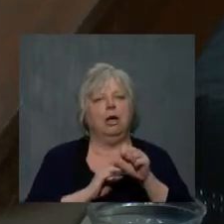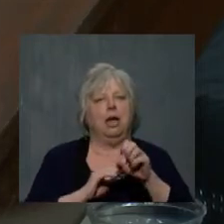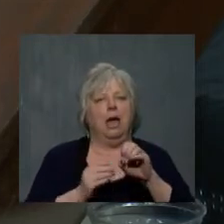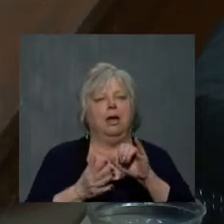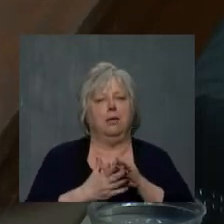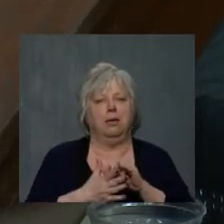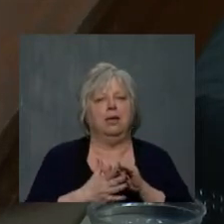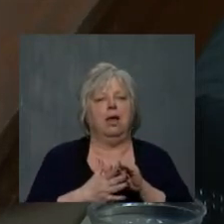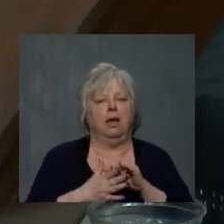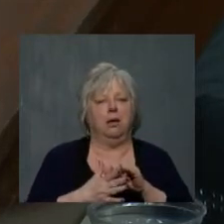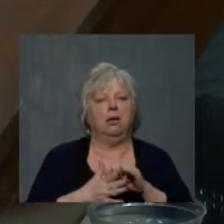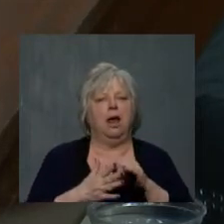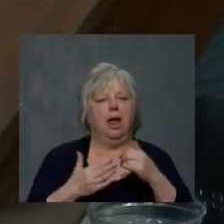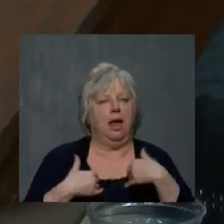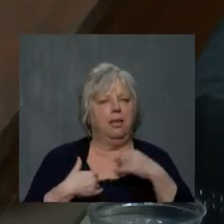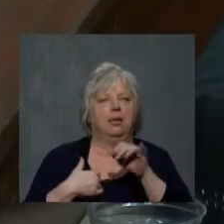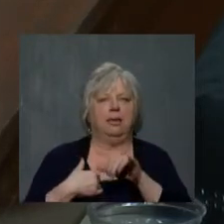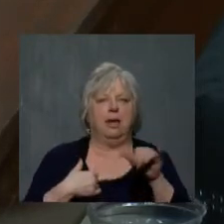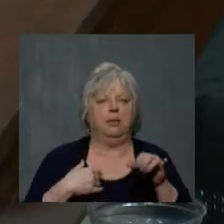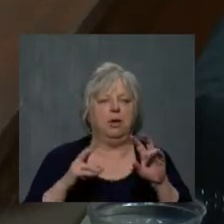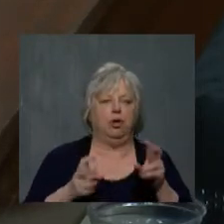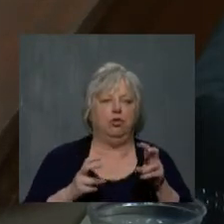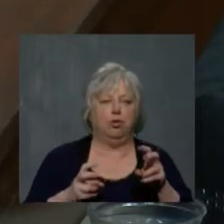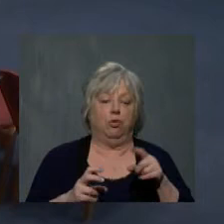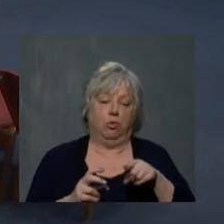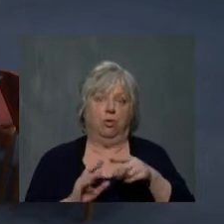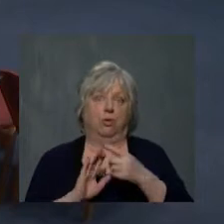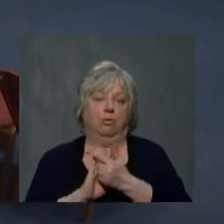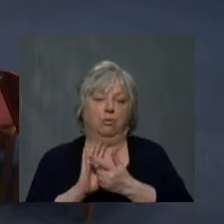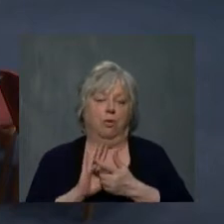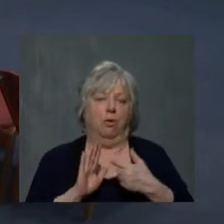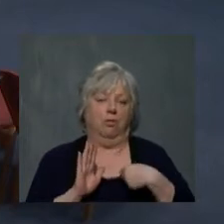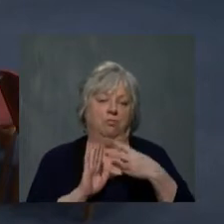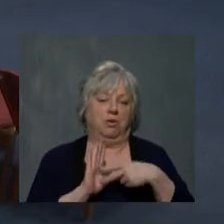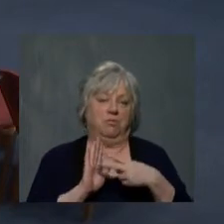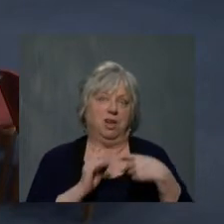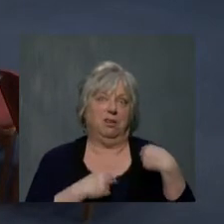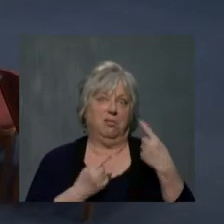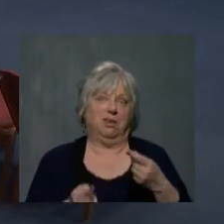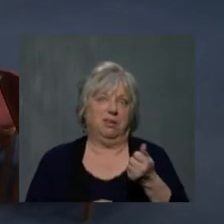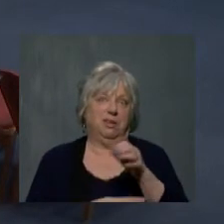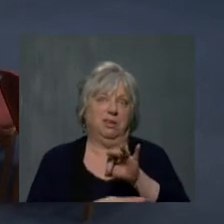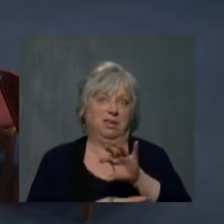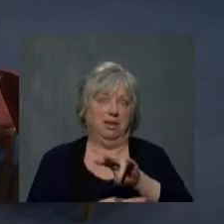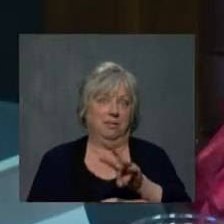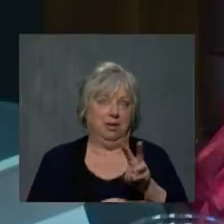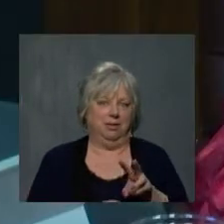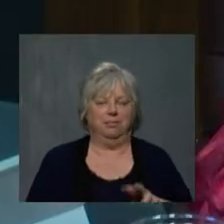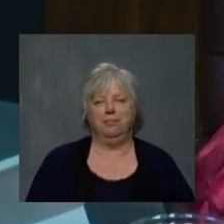so I've been reading this law since 1976. Well, on the